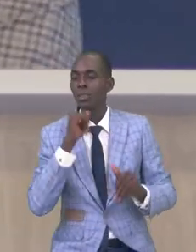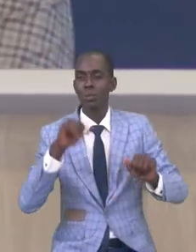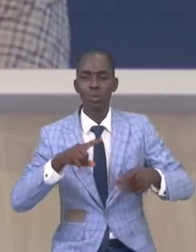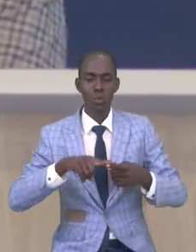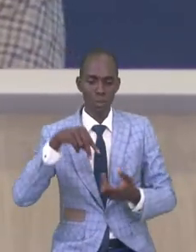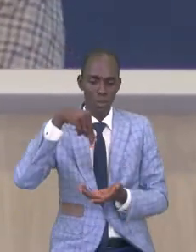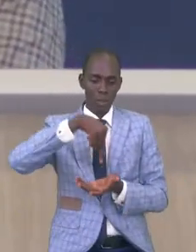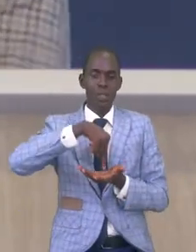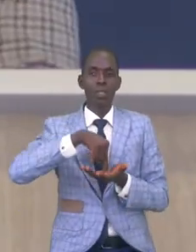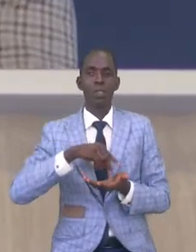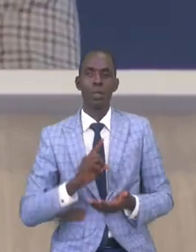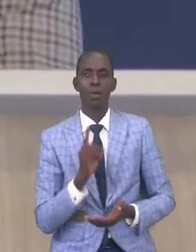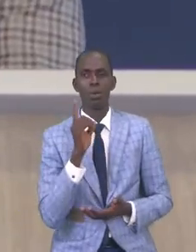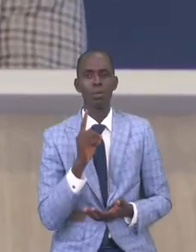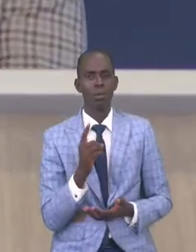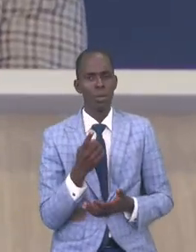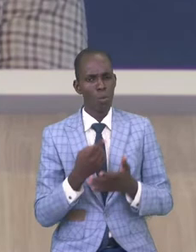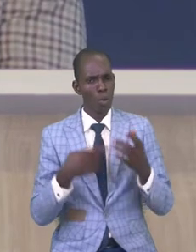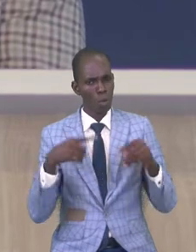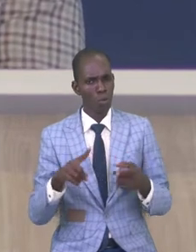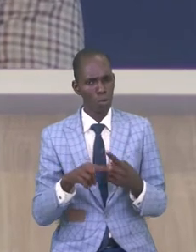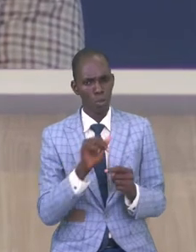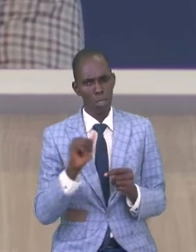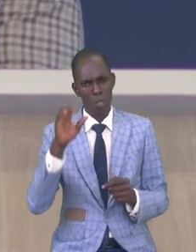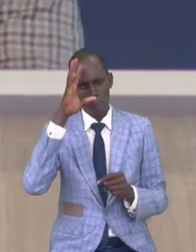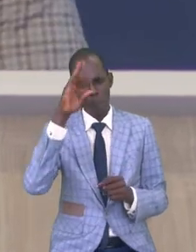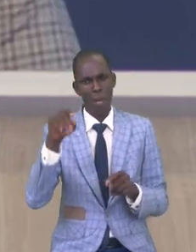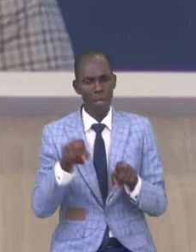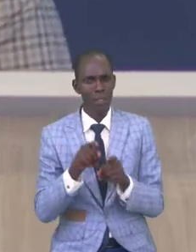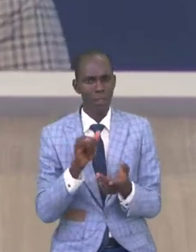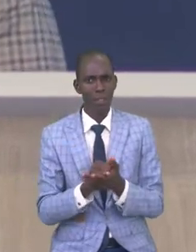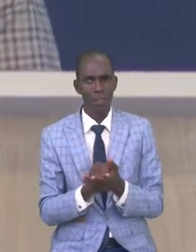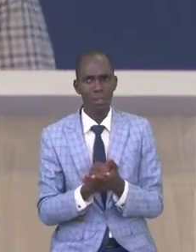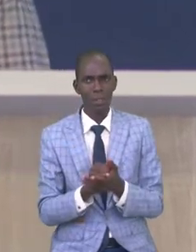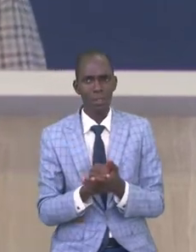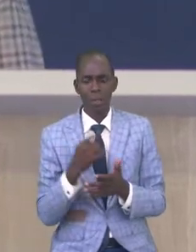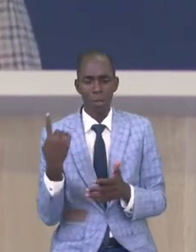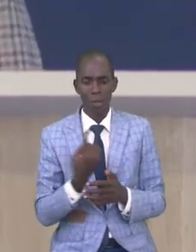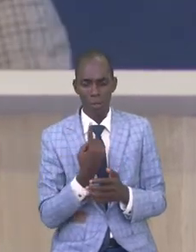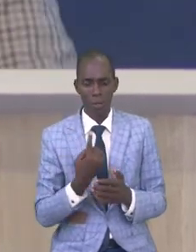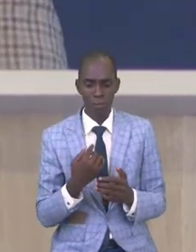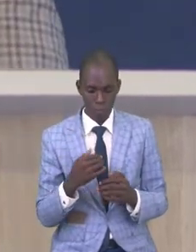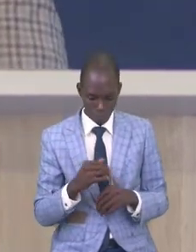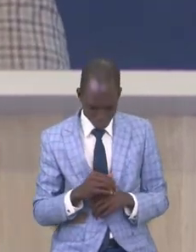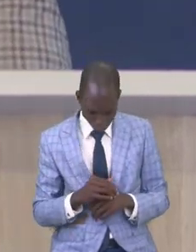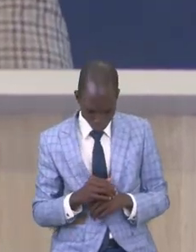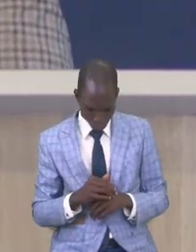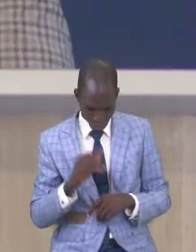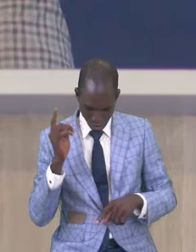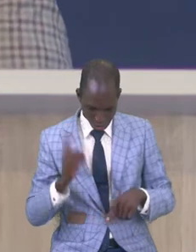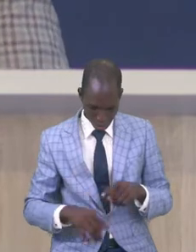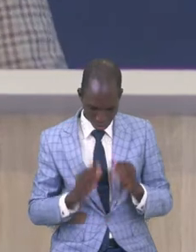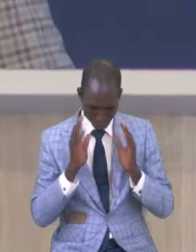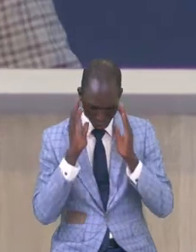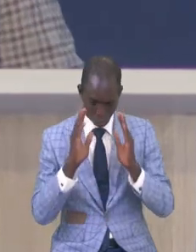herself. What happens to a man like that? Bowed down, could not lift up